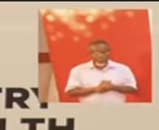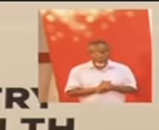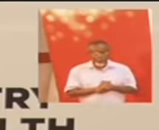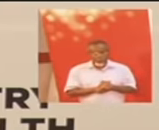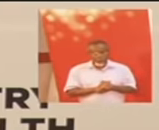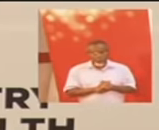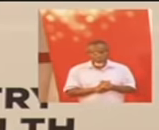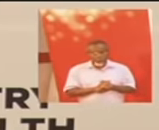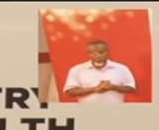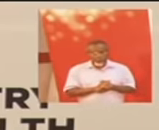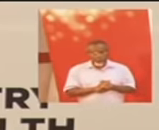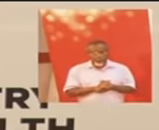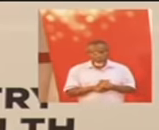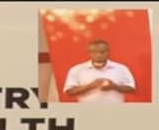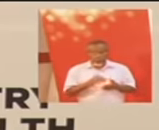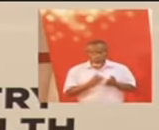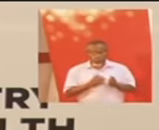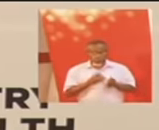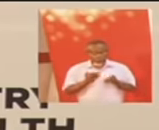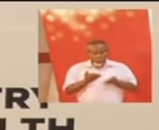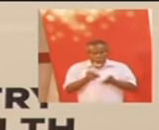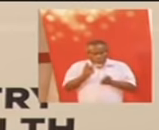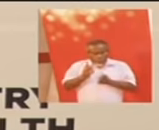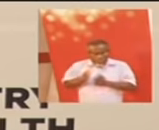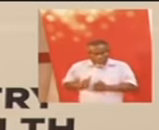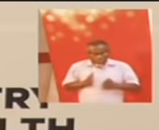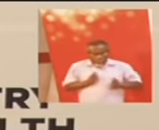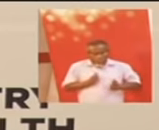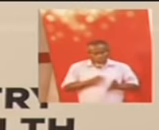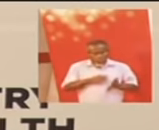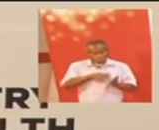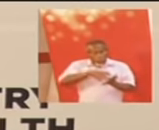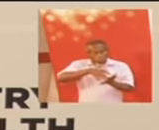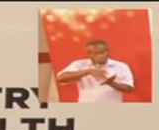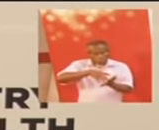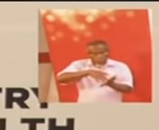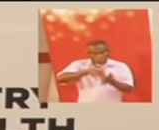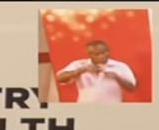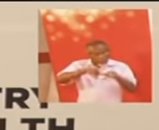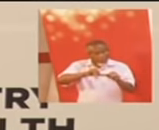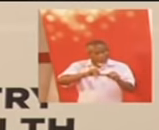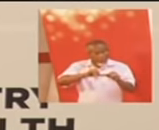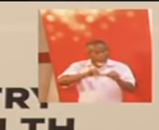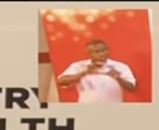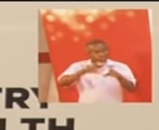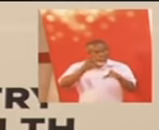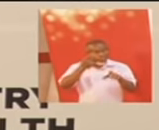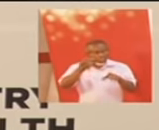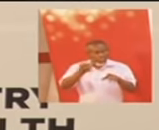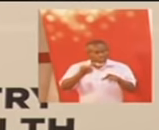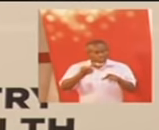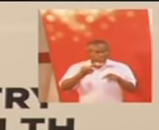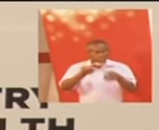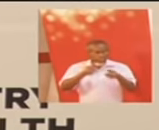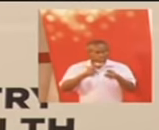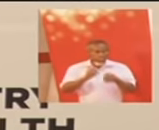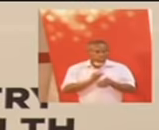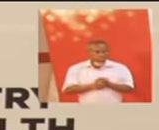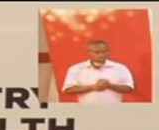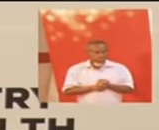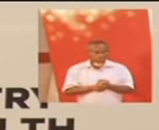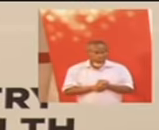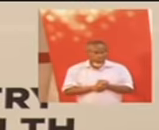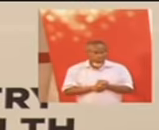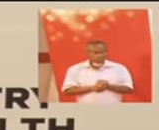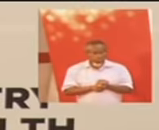example, left-sided weakness or some persistent weakness. You can have those specific areas of deficiencies going forward based on what